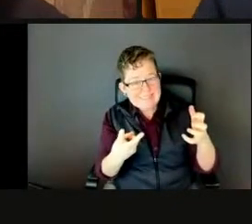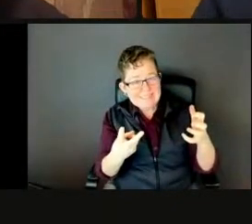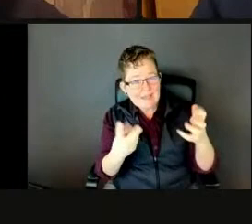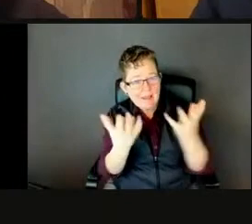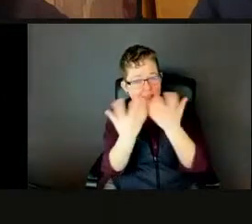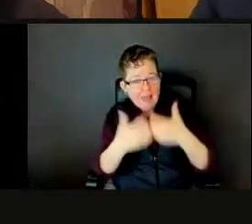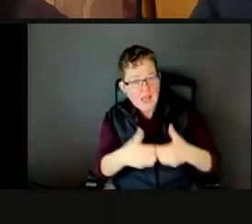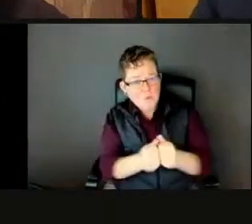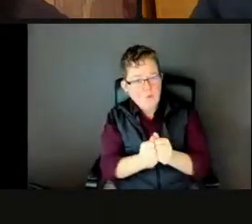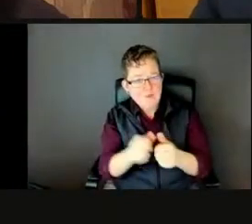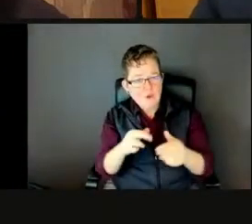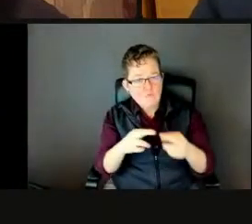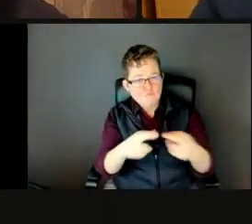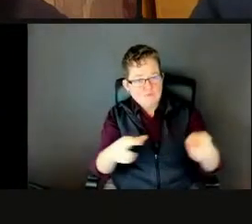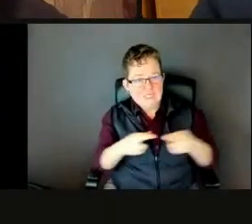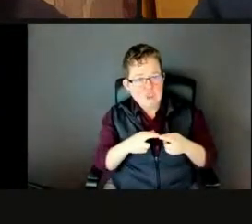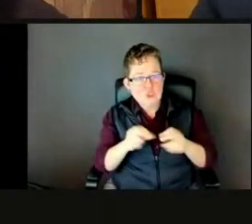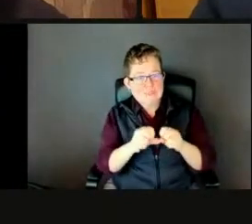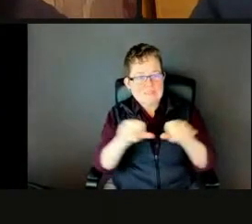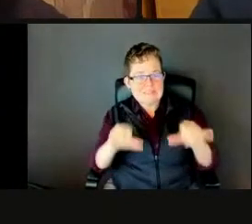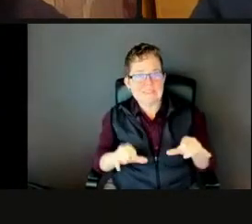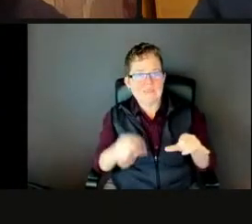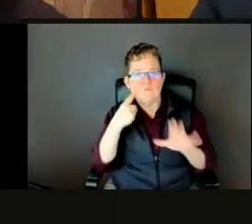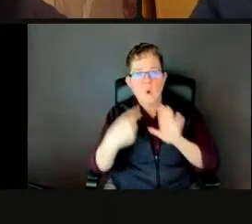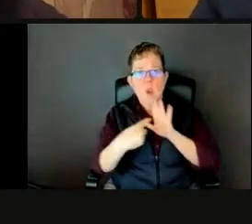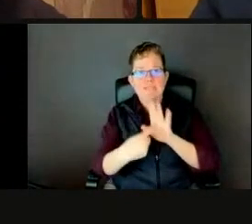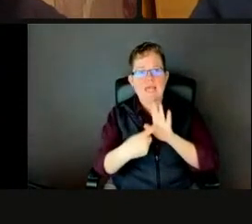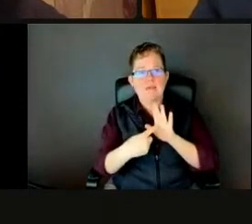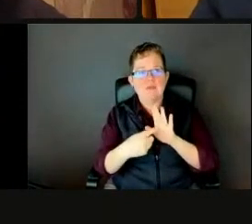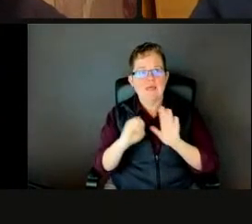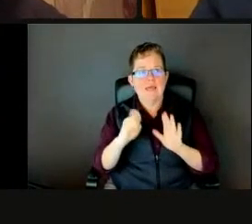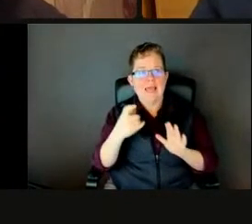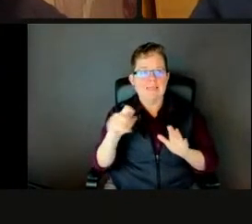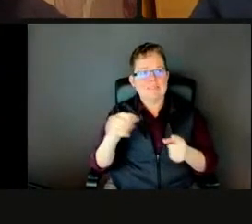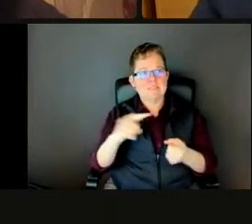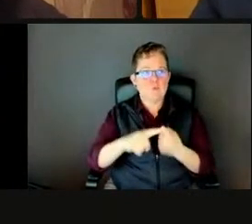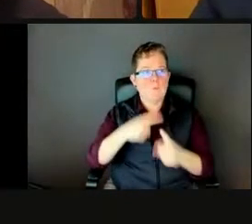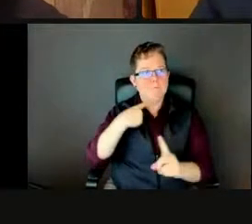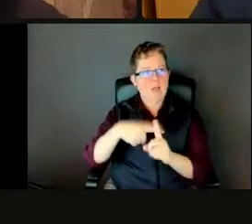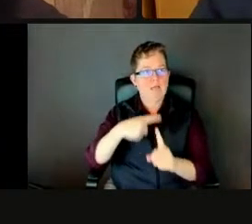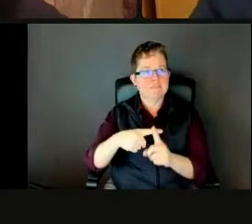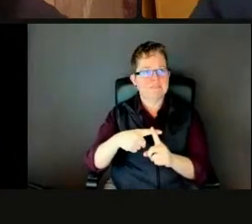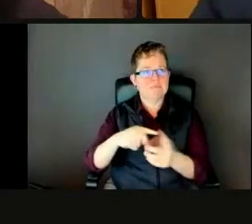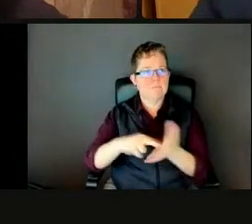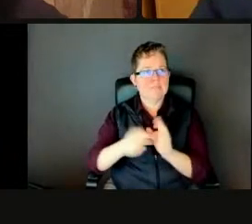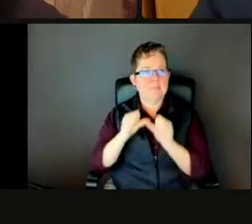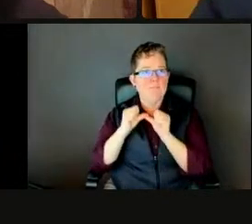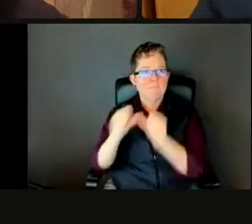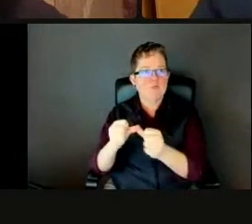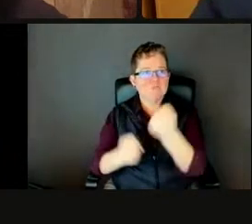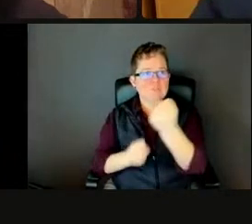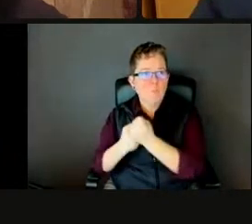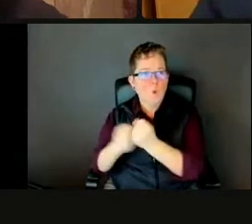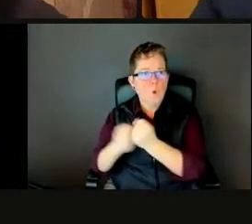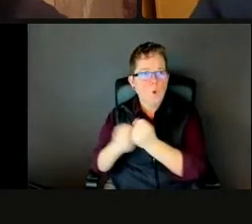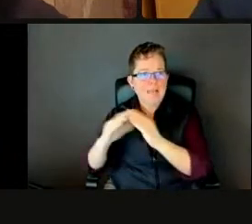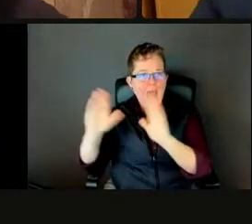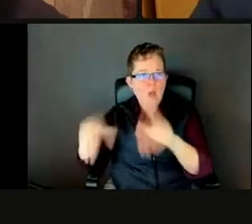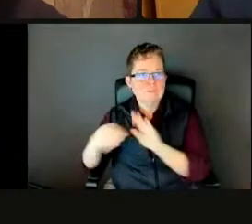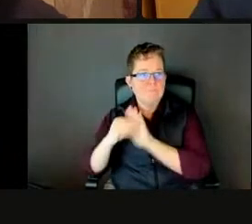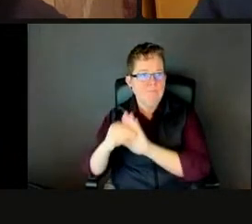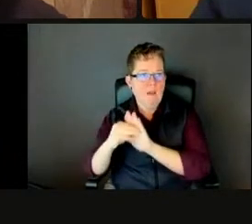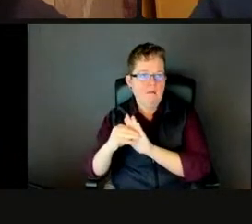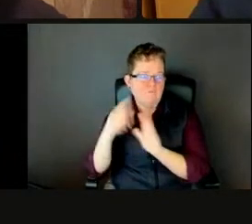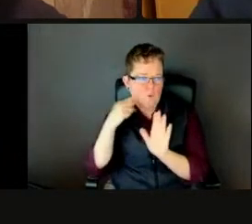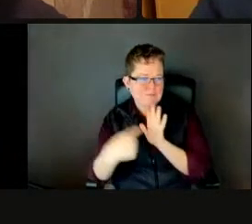our regional system. So an example of an exit to a positive destination might be the permanent supportive housing model, for example,